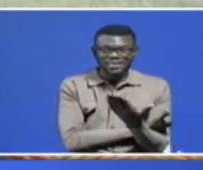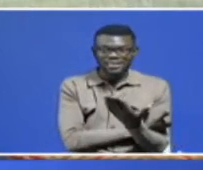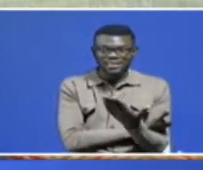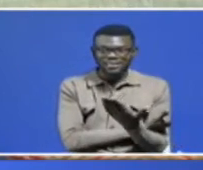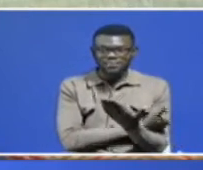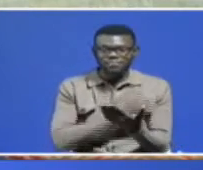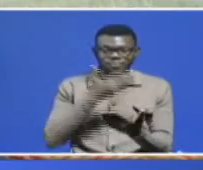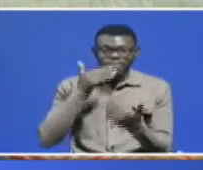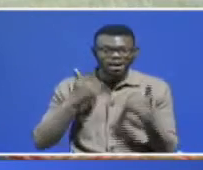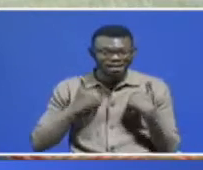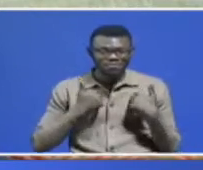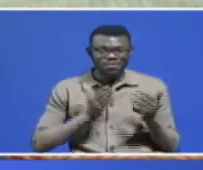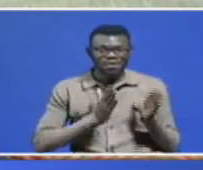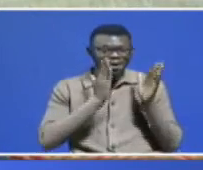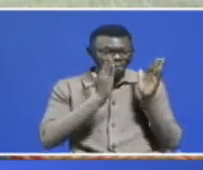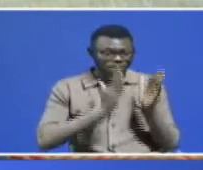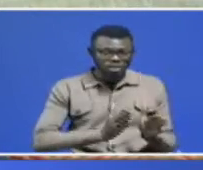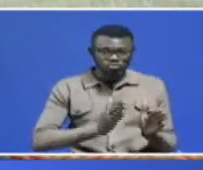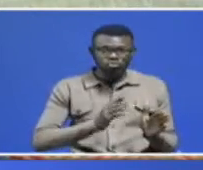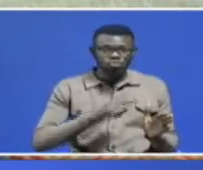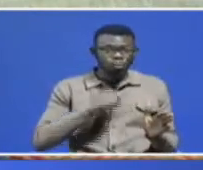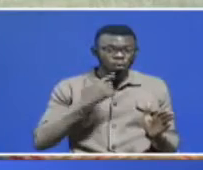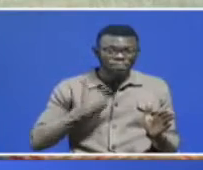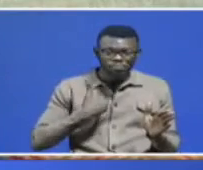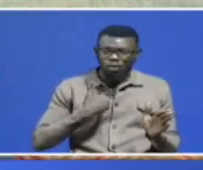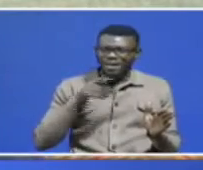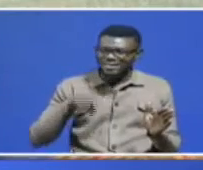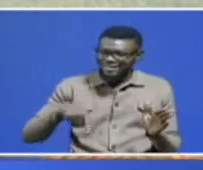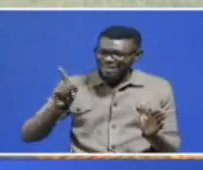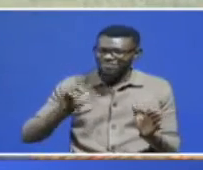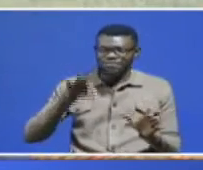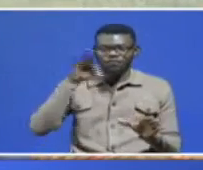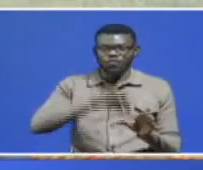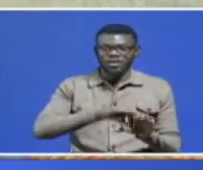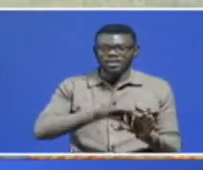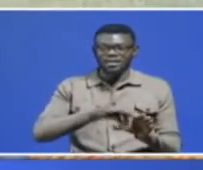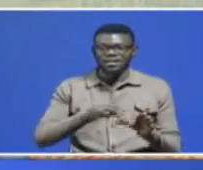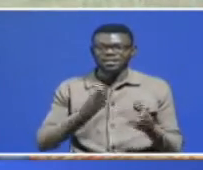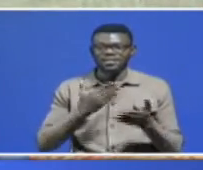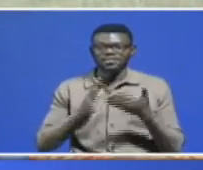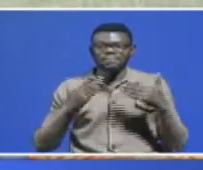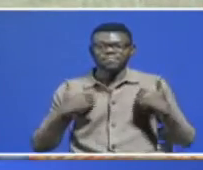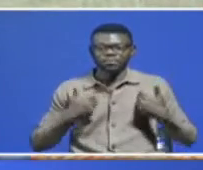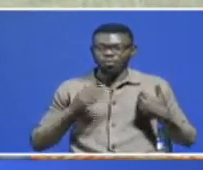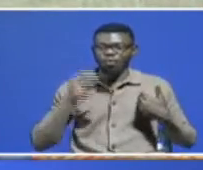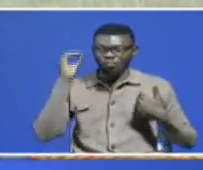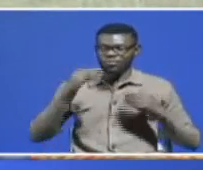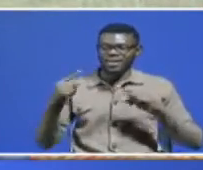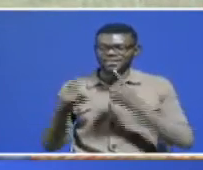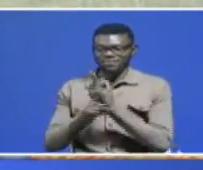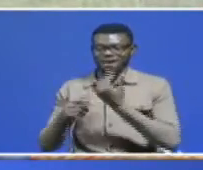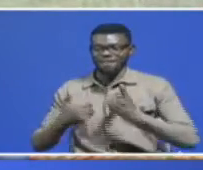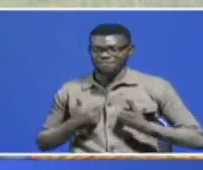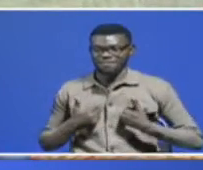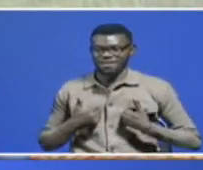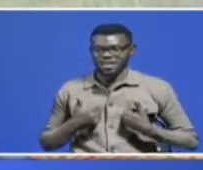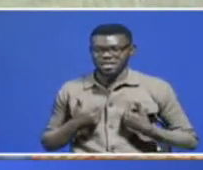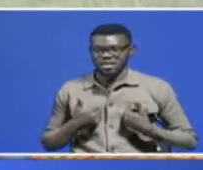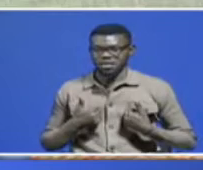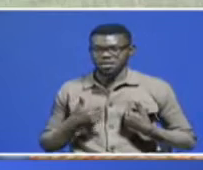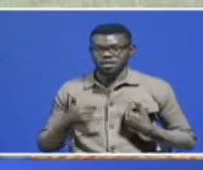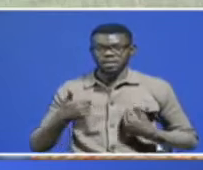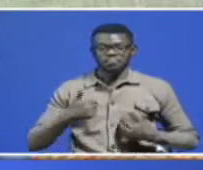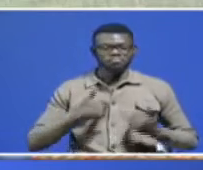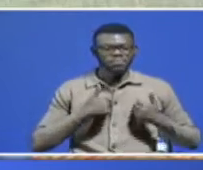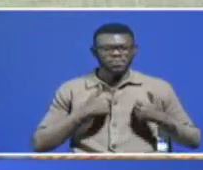exercised by someone who is elected directly by the people. There are some of us who have a different opinion to that. If you ask me, I am